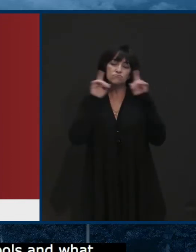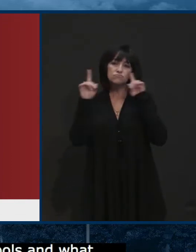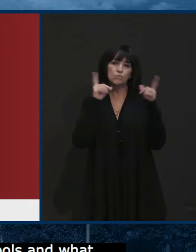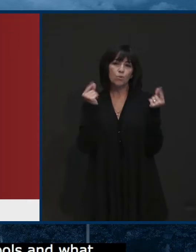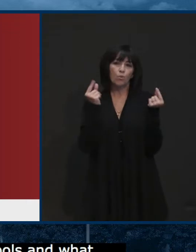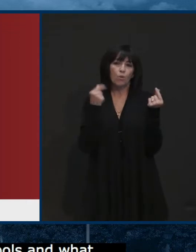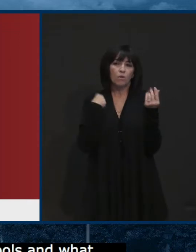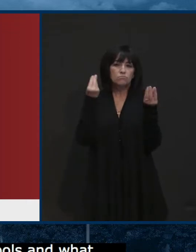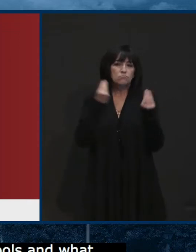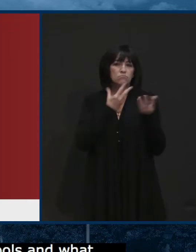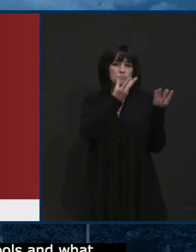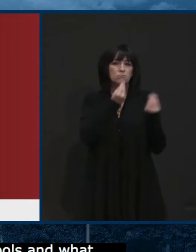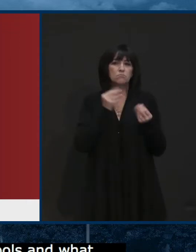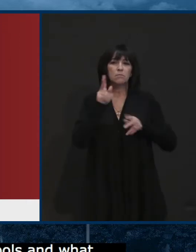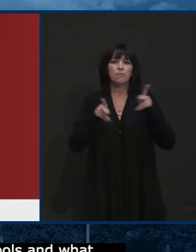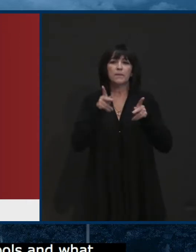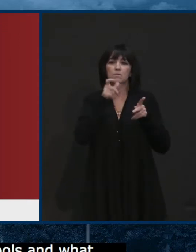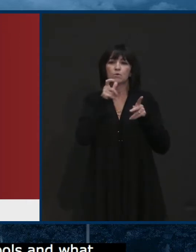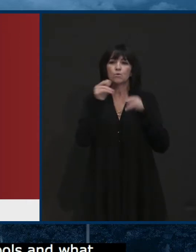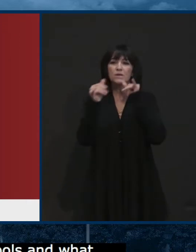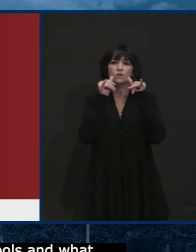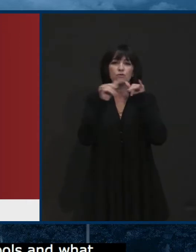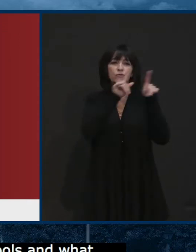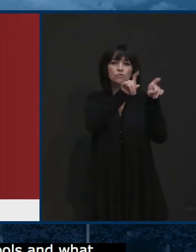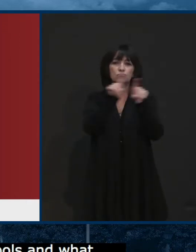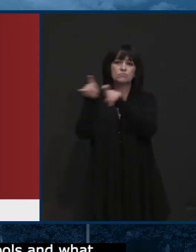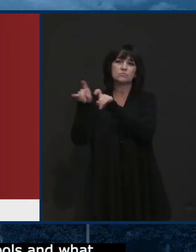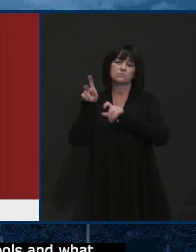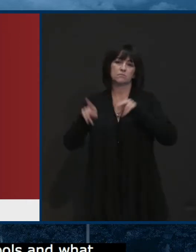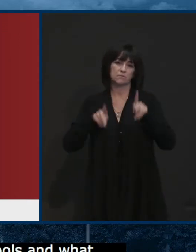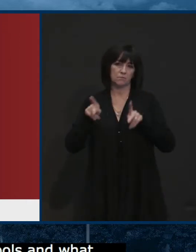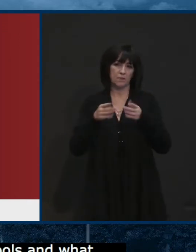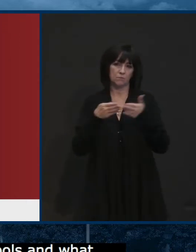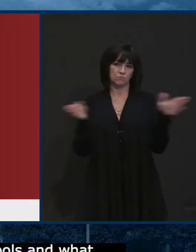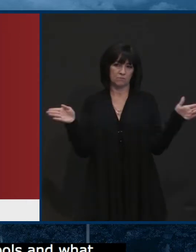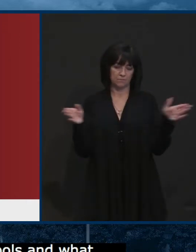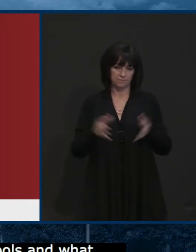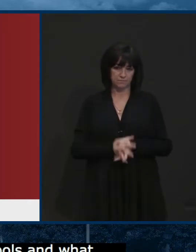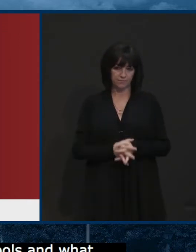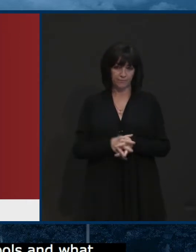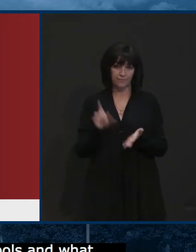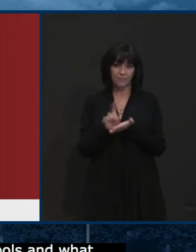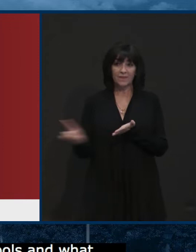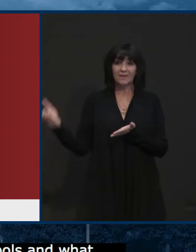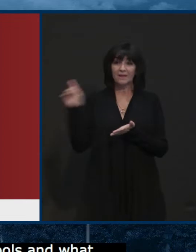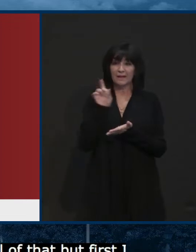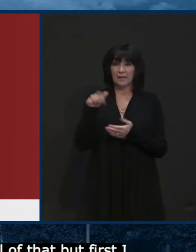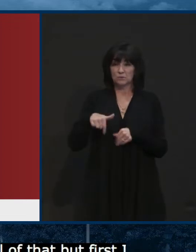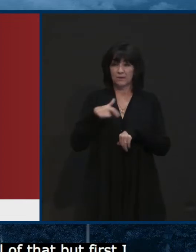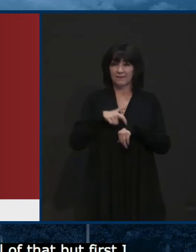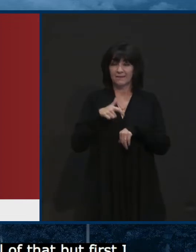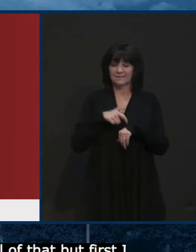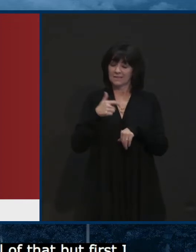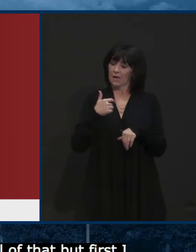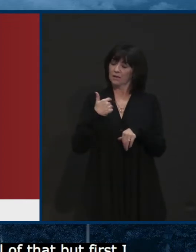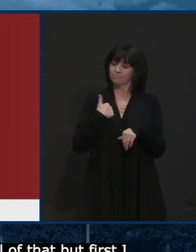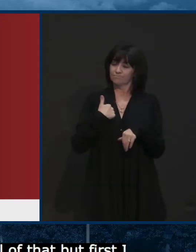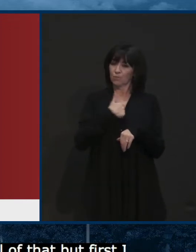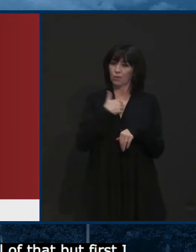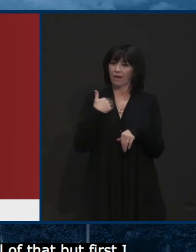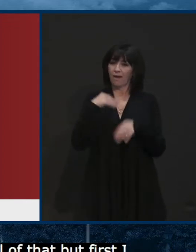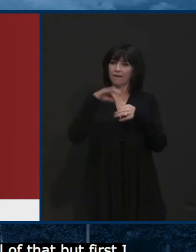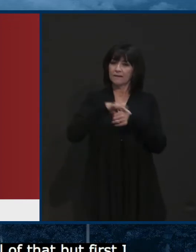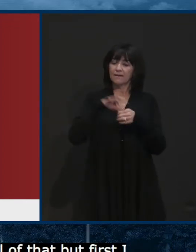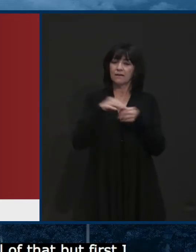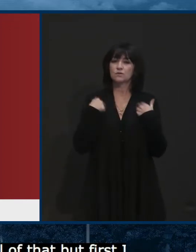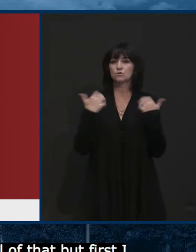tracers. So we'll get to all that, but first I wanted to start out. Last week at this time we were in the middle of an election, and I just want to thank the